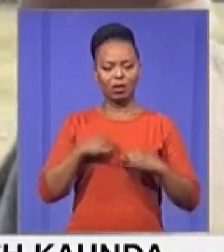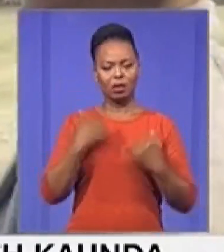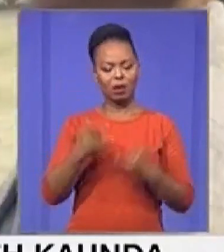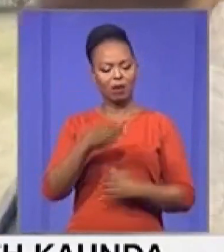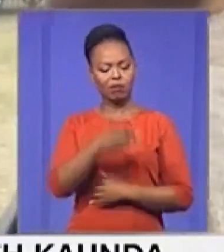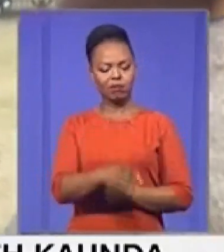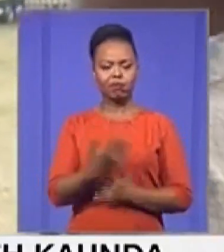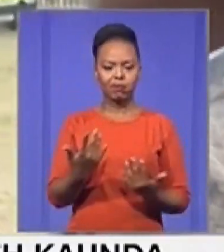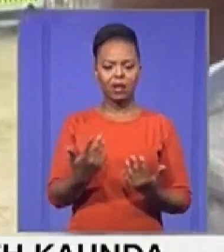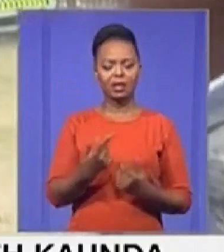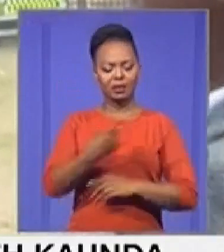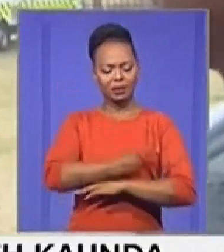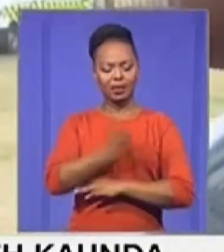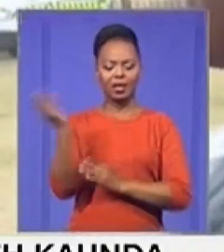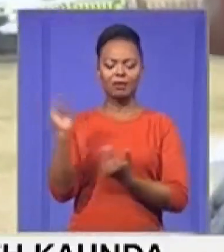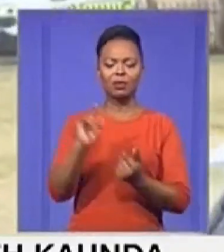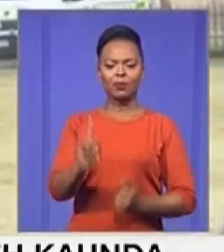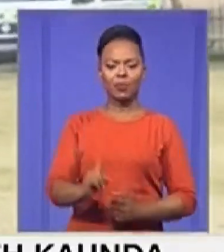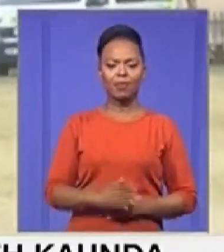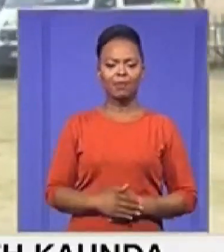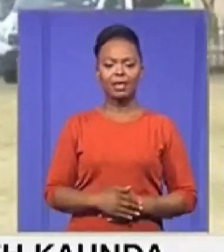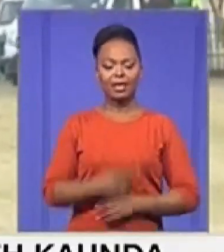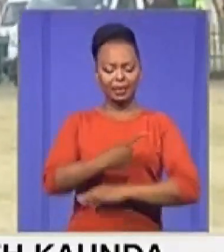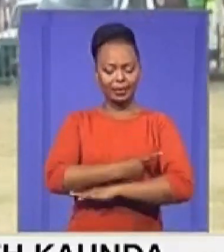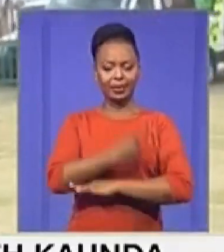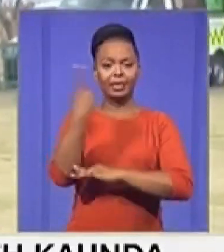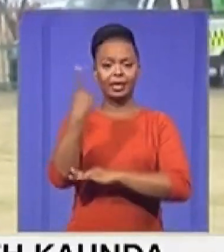solofetseng letsatsi le botlhokwa thata ka gonne ke